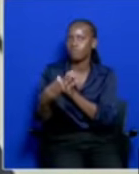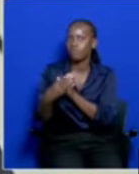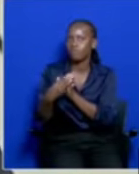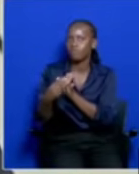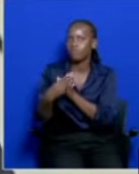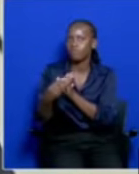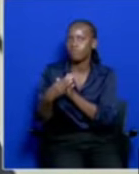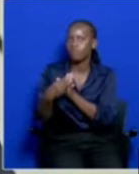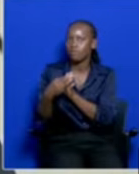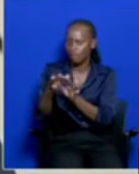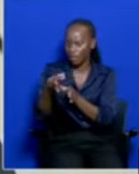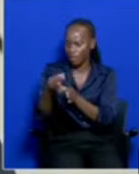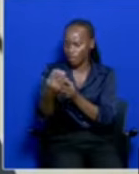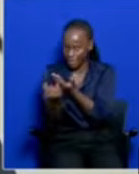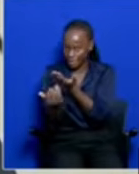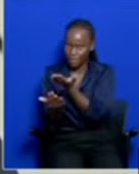car